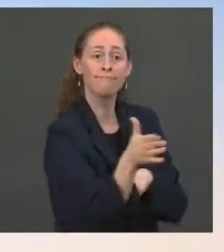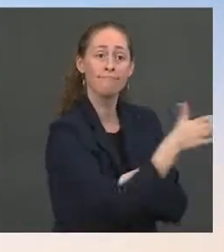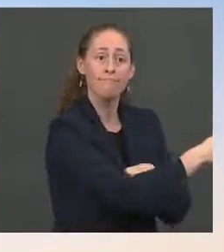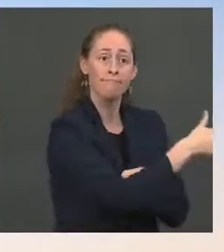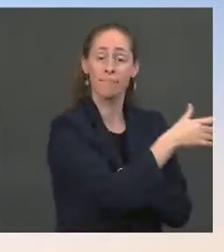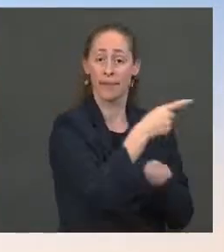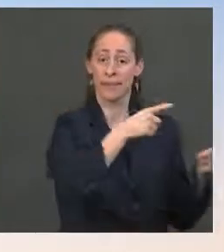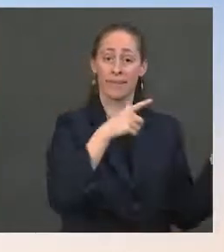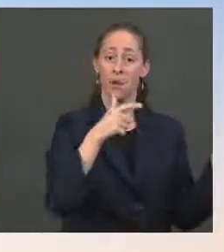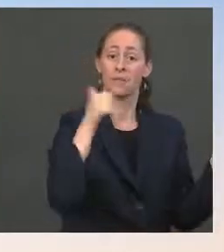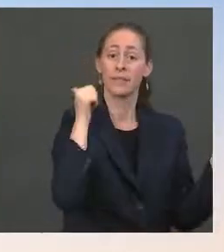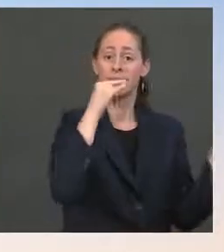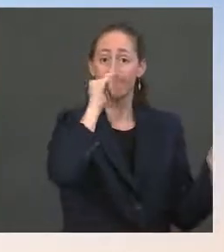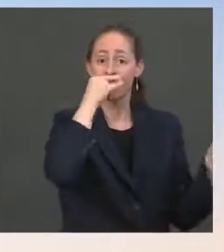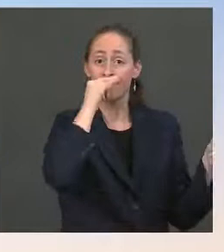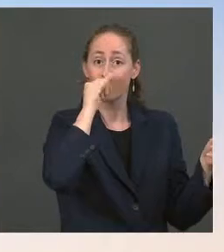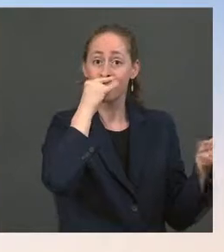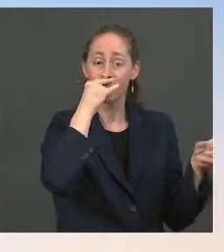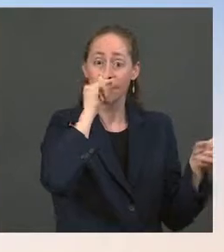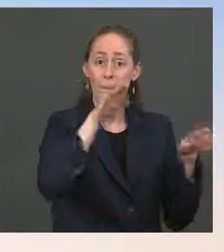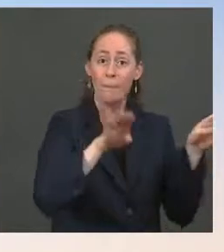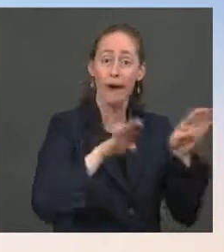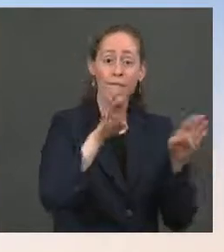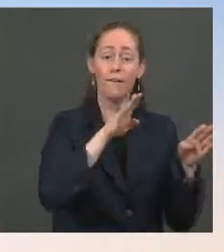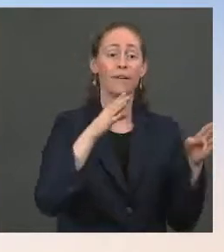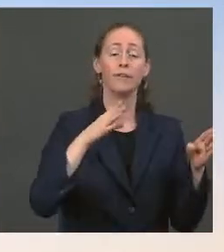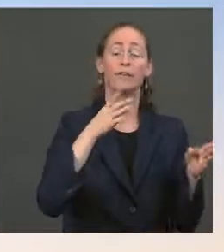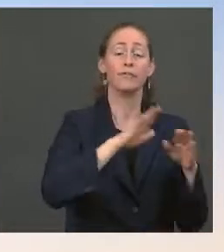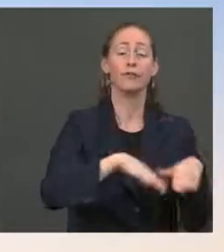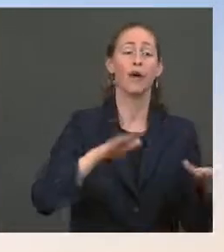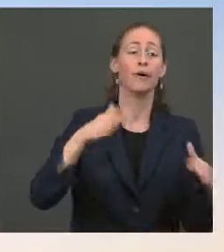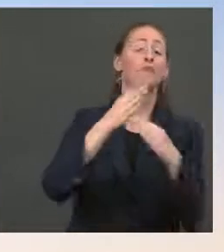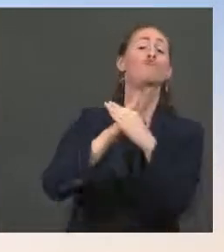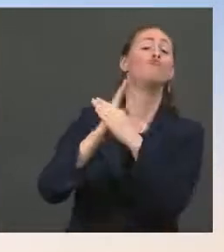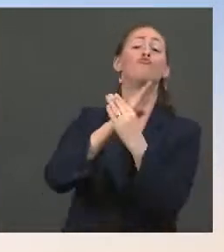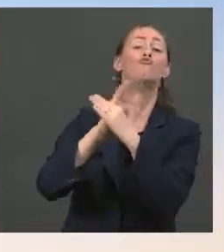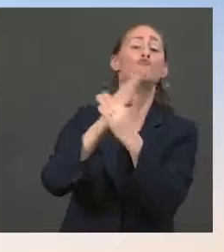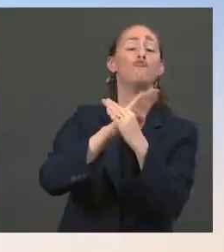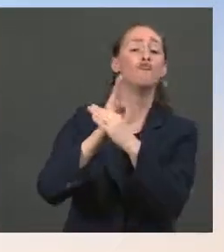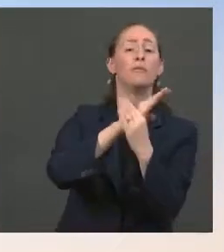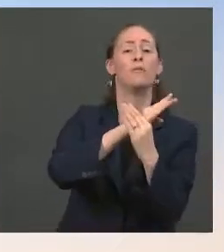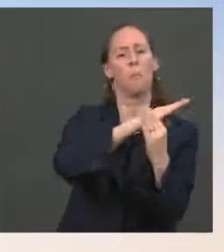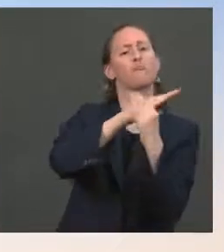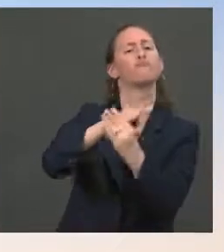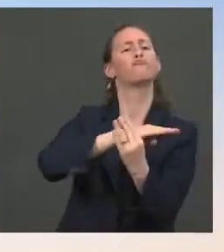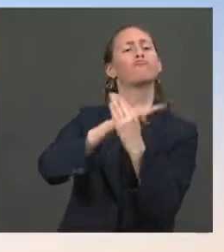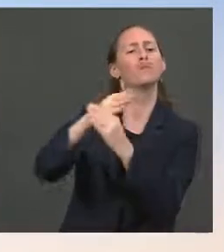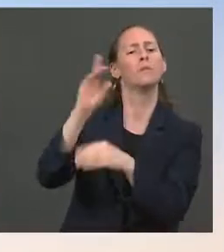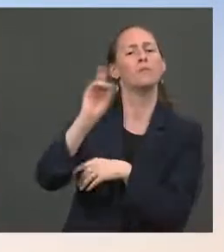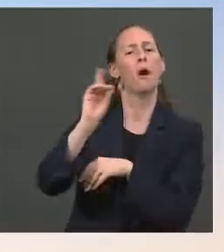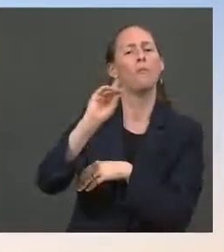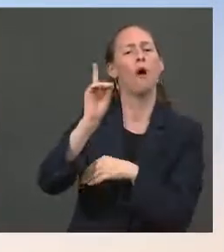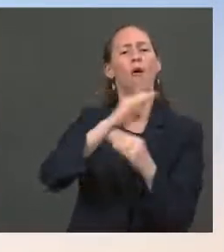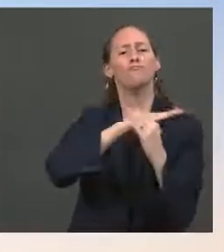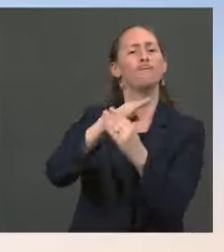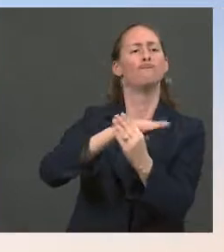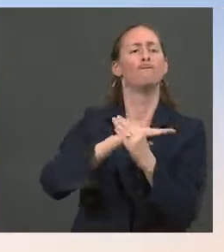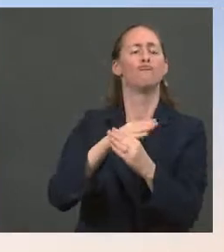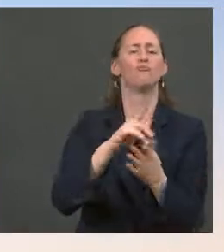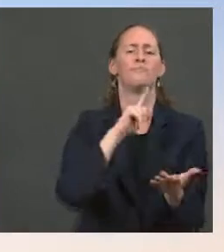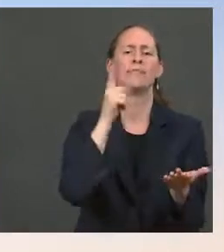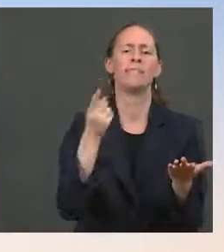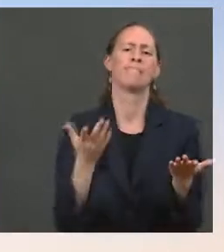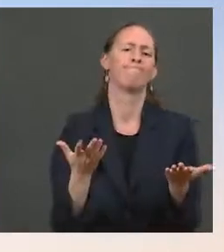They are blocking the effort by Democrats to raise the debt limit themselves. So it's pretty clear what needs to